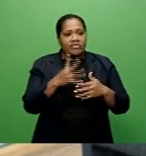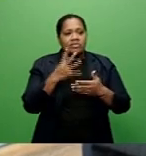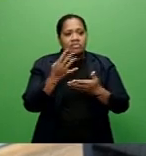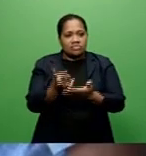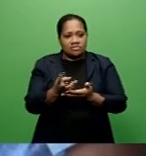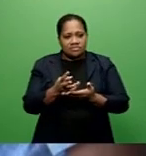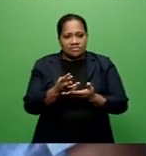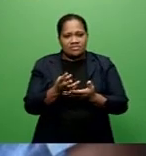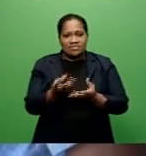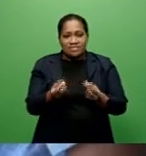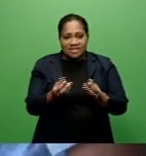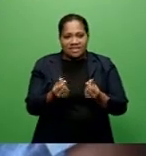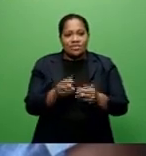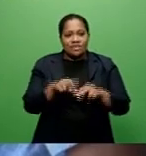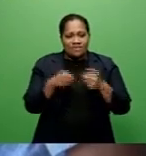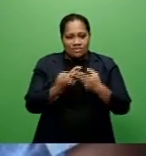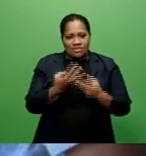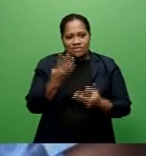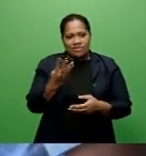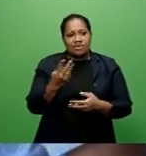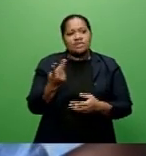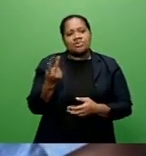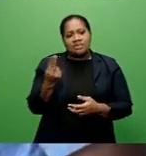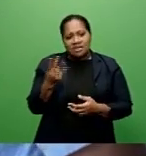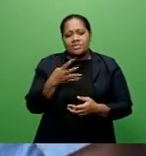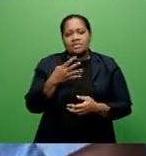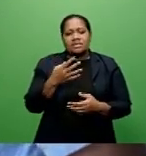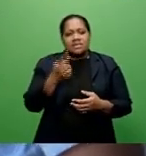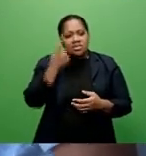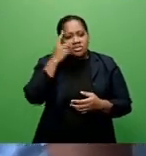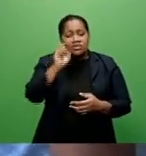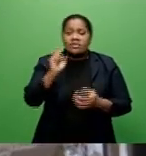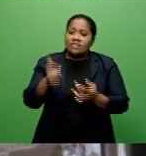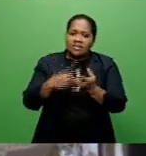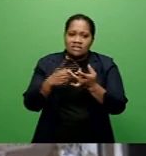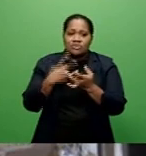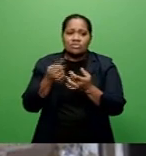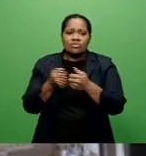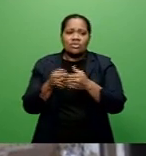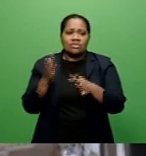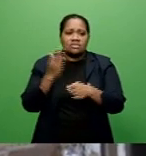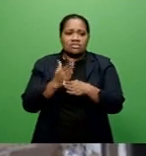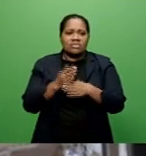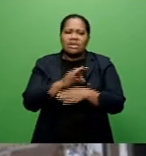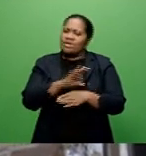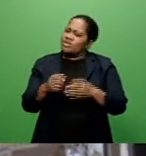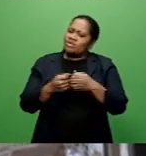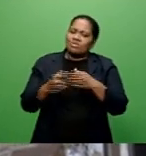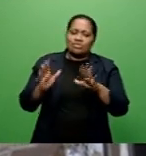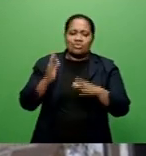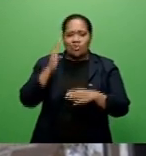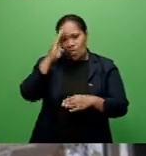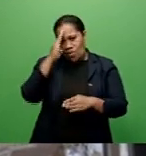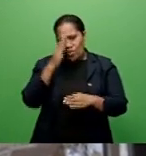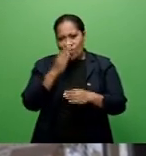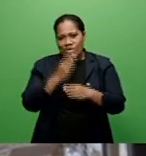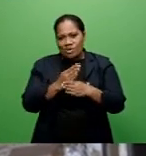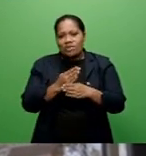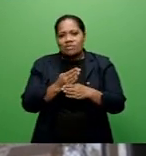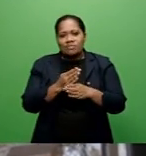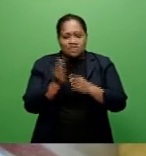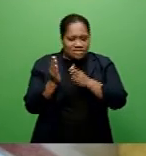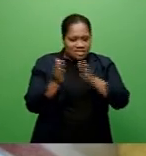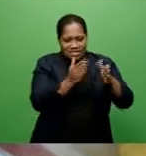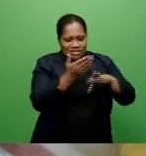4. The couple is also calling on others who have lost their jobs to not lose hope but venture into new